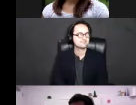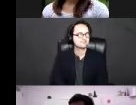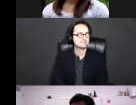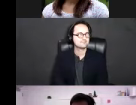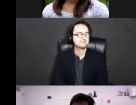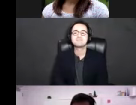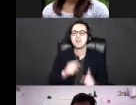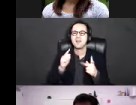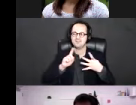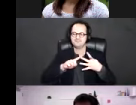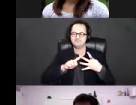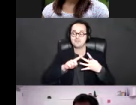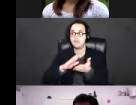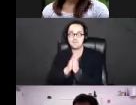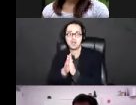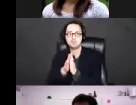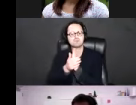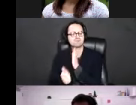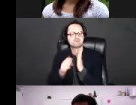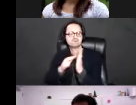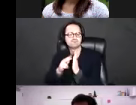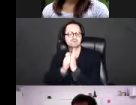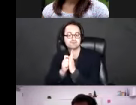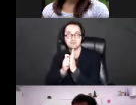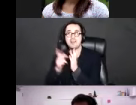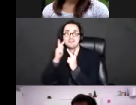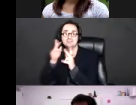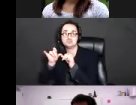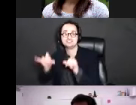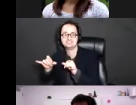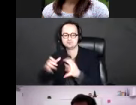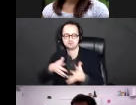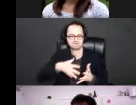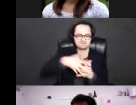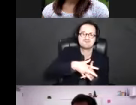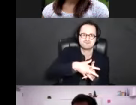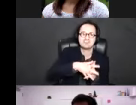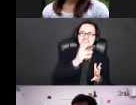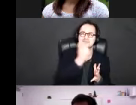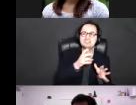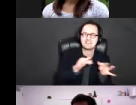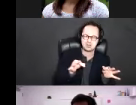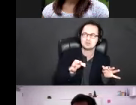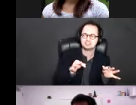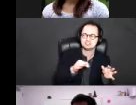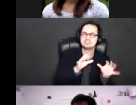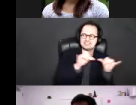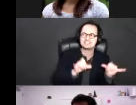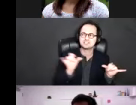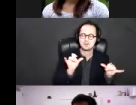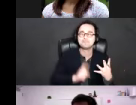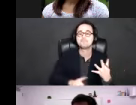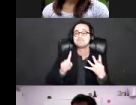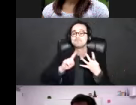think of becoming literate as plugging the visual system into your brain's speech and language circuitry in a new way. Third,